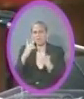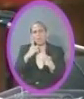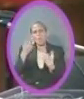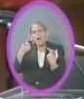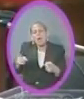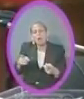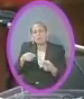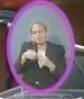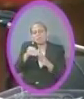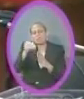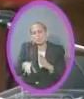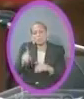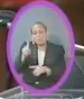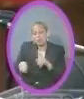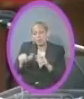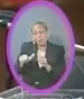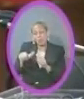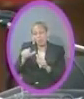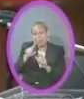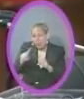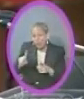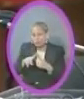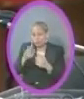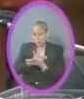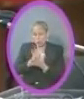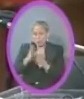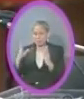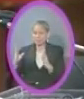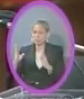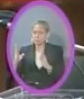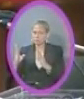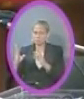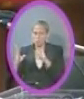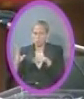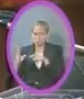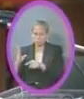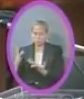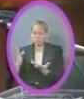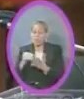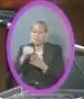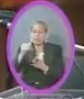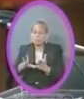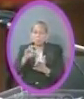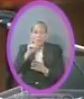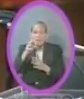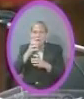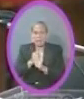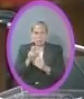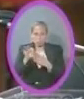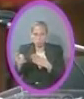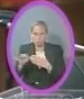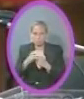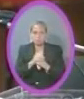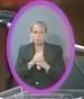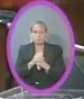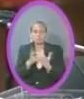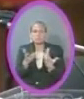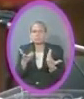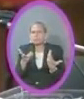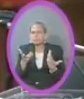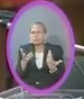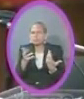happen to the students that could not make it to school in the testing window. She told me that the students would not receive a score, which led me to the